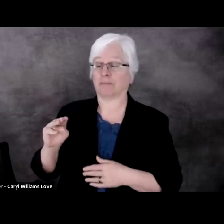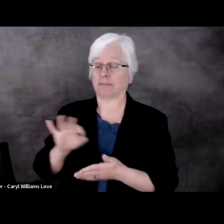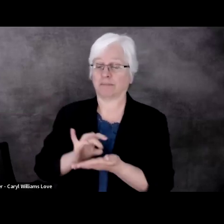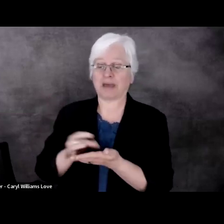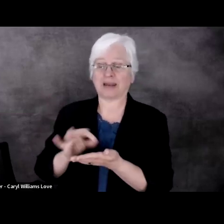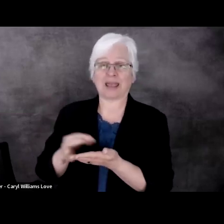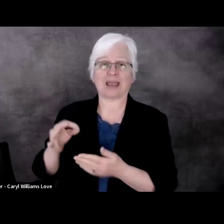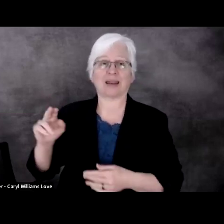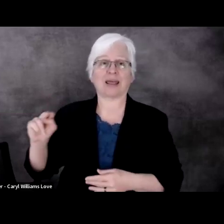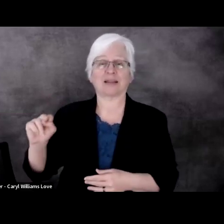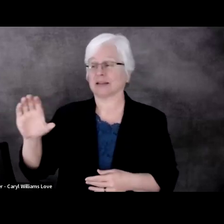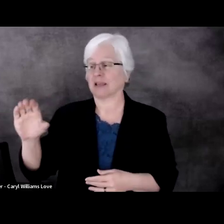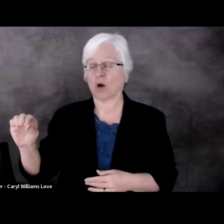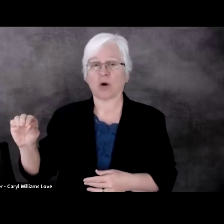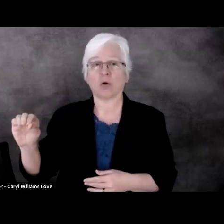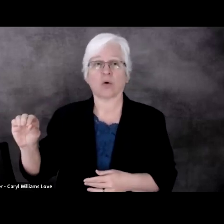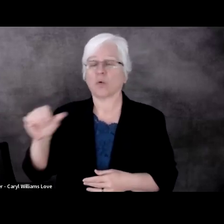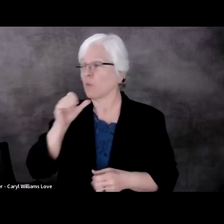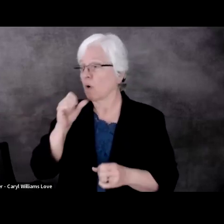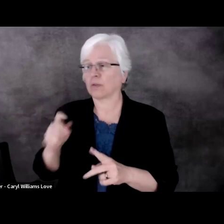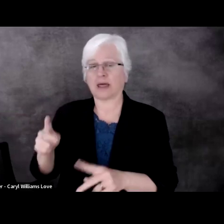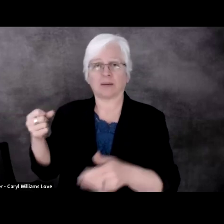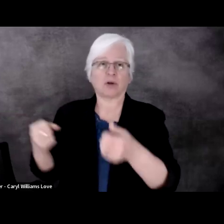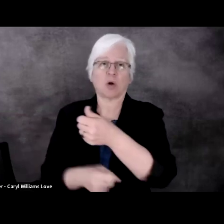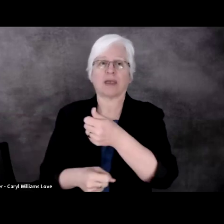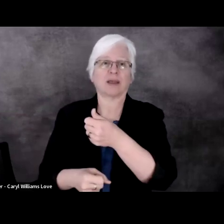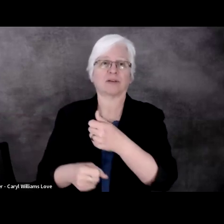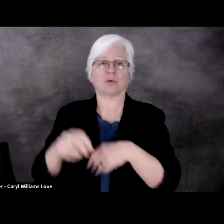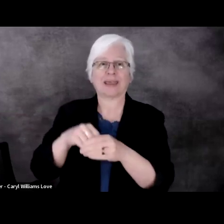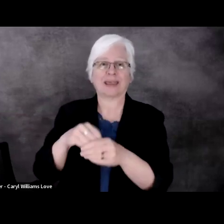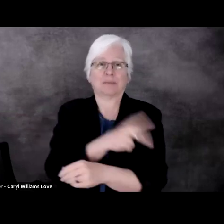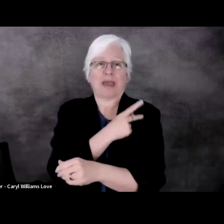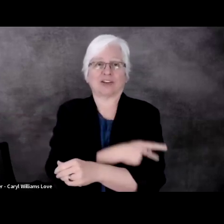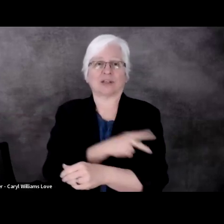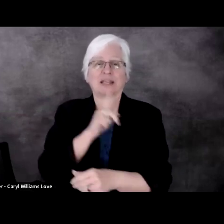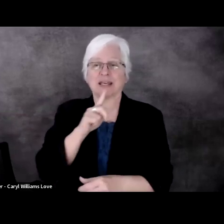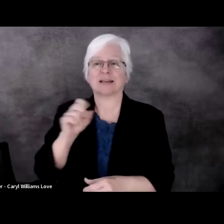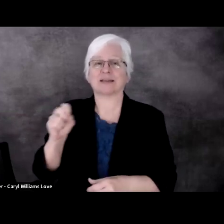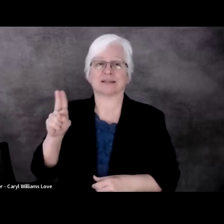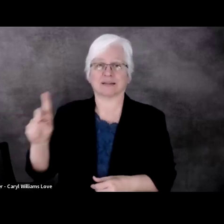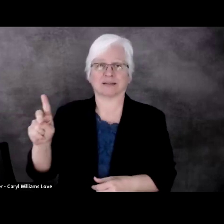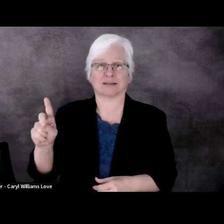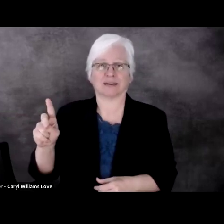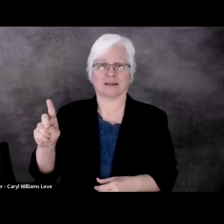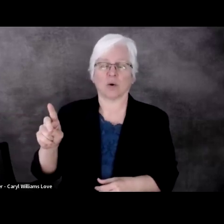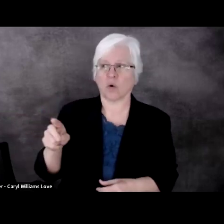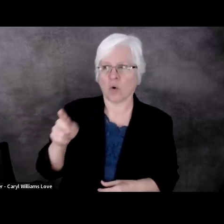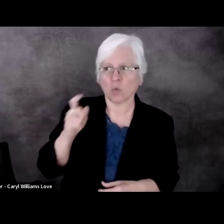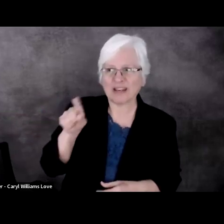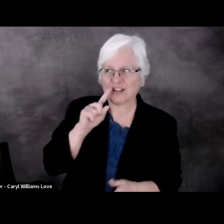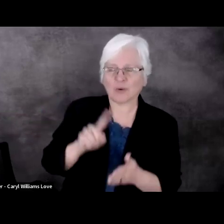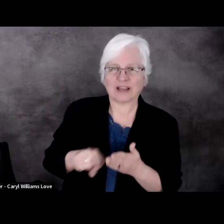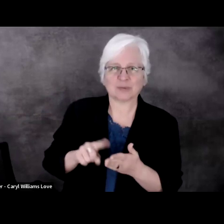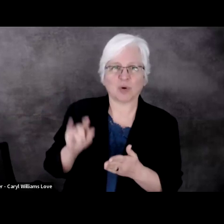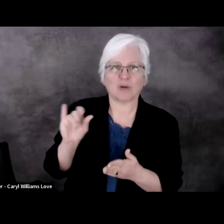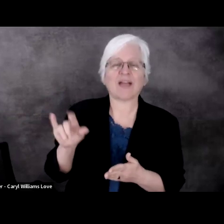to an inpatient psych unit, is primary substance use disorder. This might be something to explore. And Anne, I think you brought that up as well, but that's an